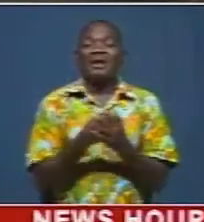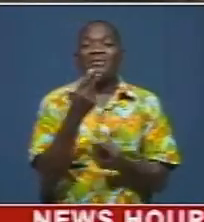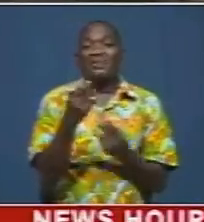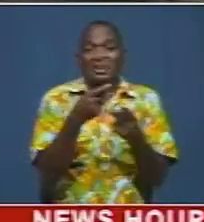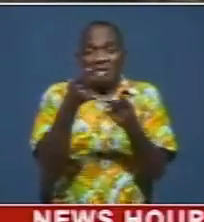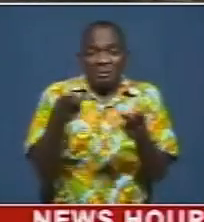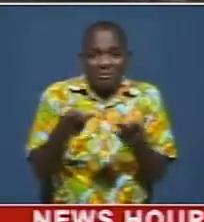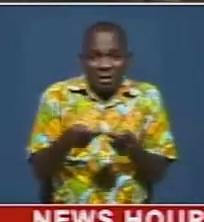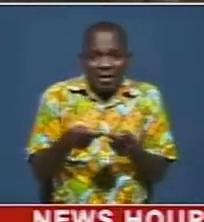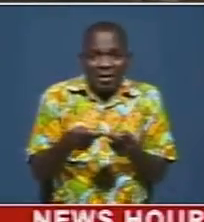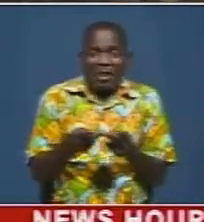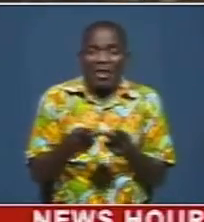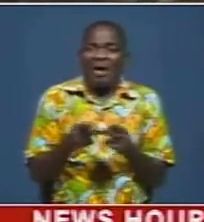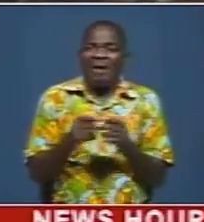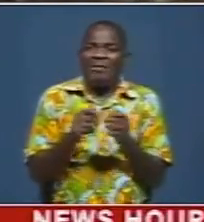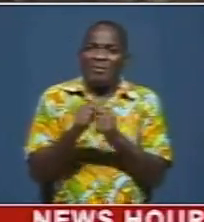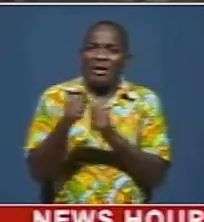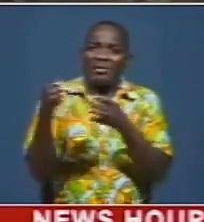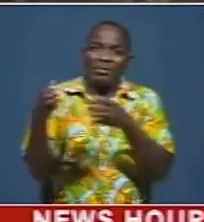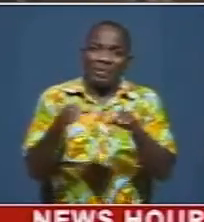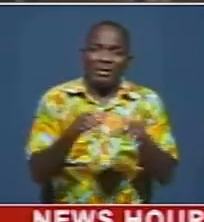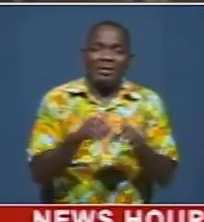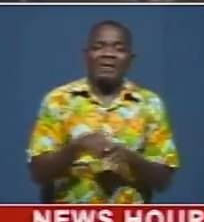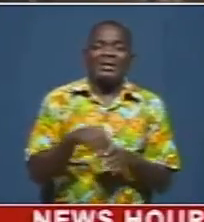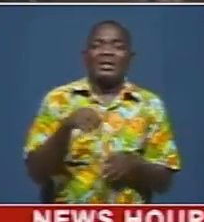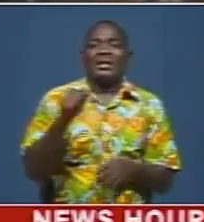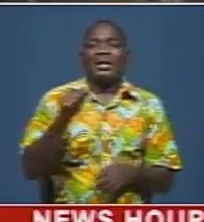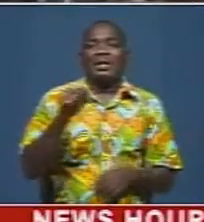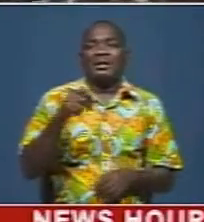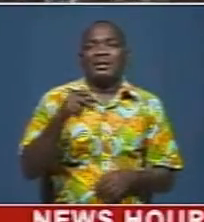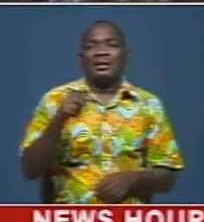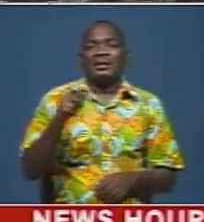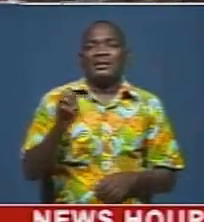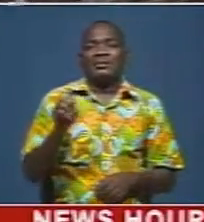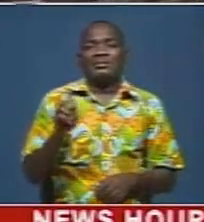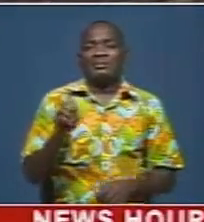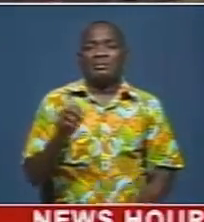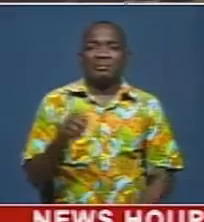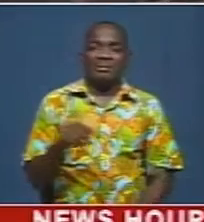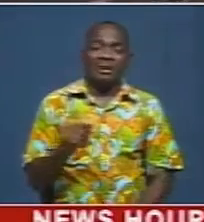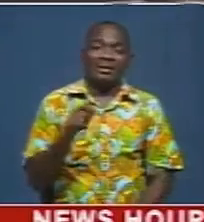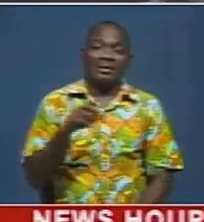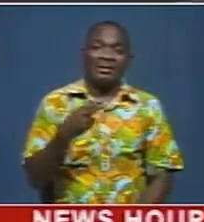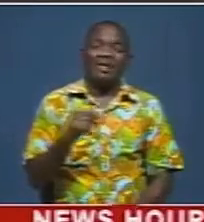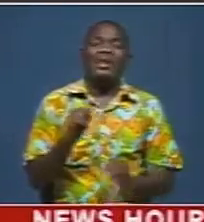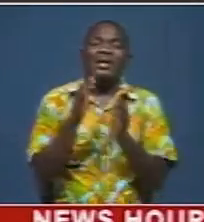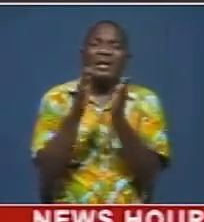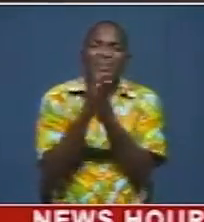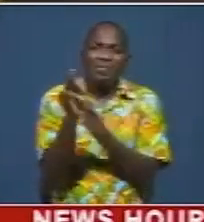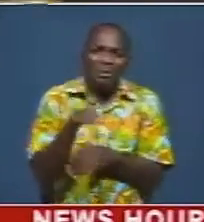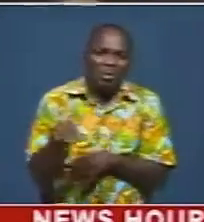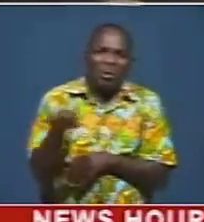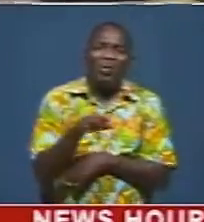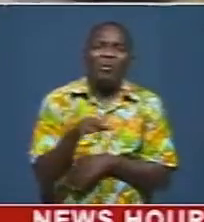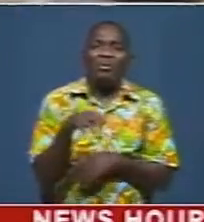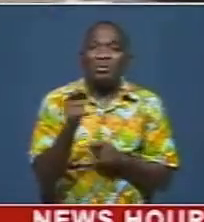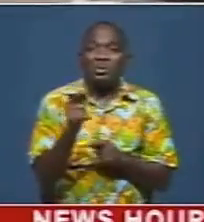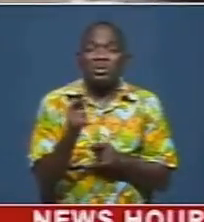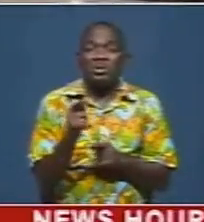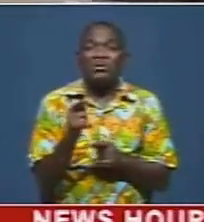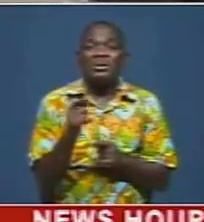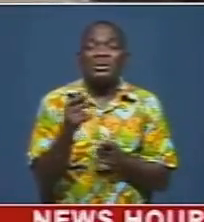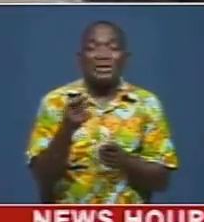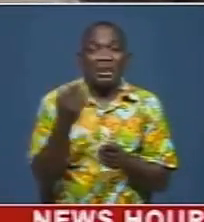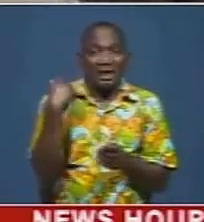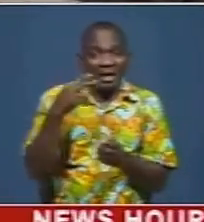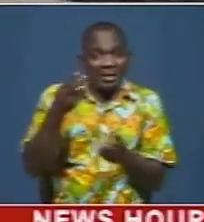of the hard-to-reach communities within the Asante Achim North District of the Ashanti region, and asked the inhabitants whether they registered